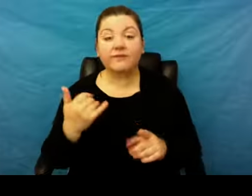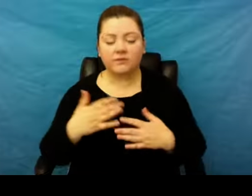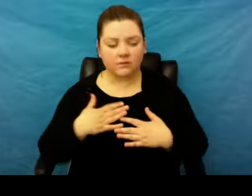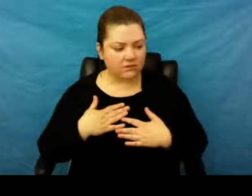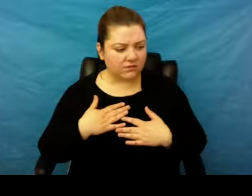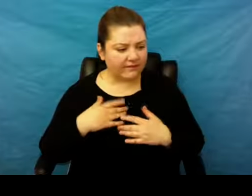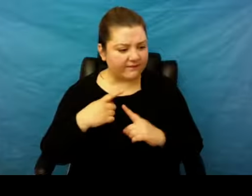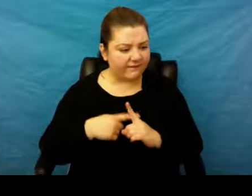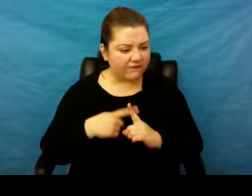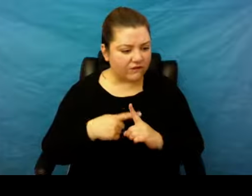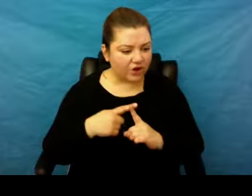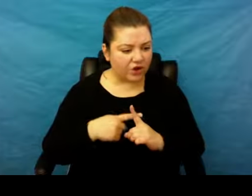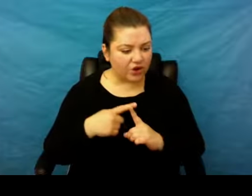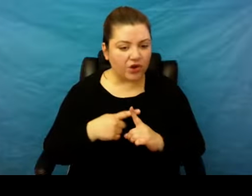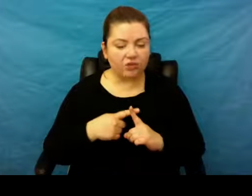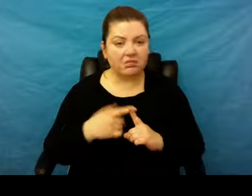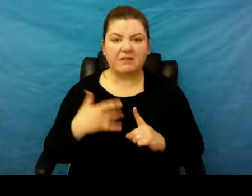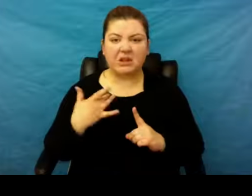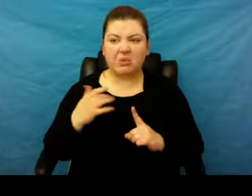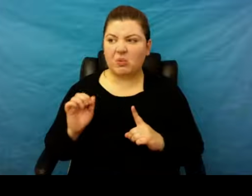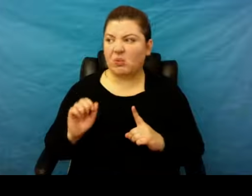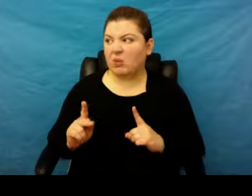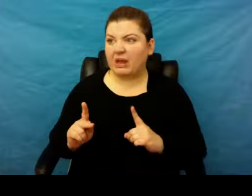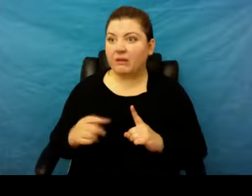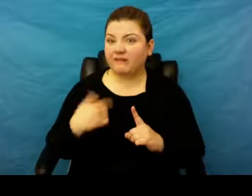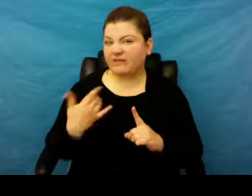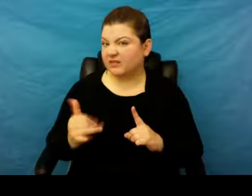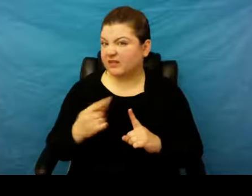fever and you are otherwise fine,